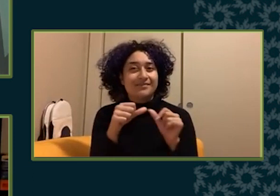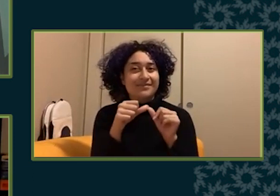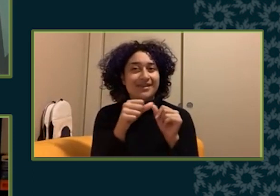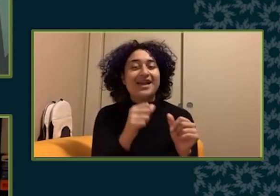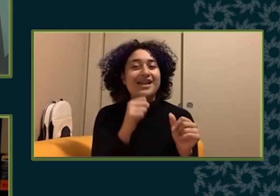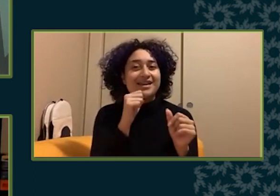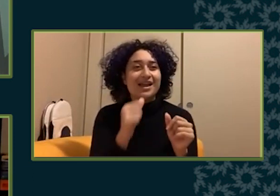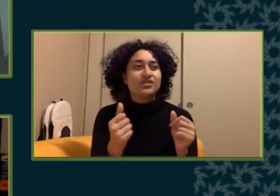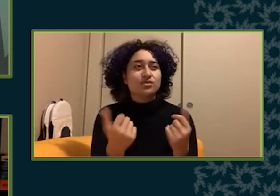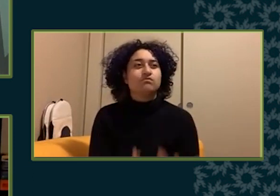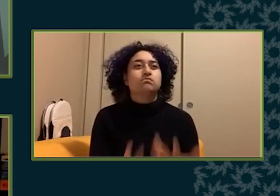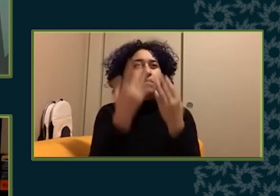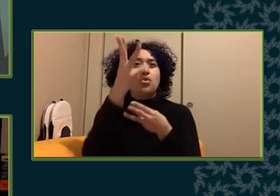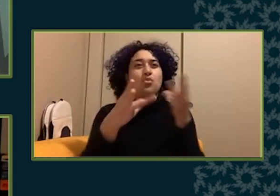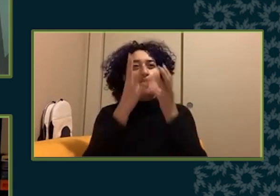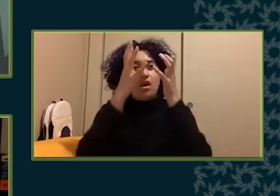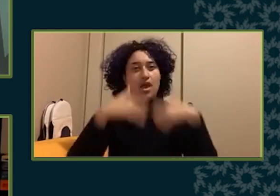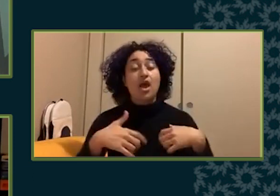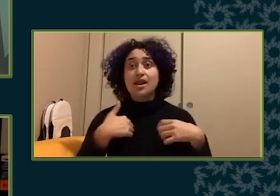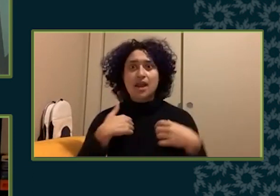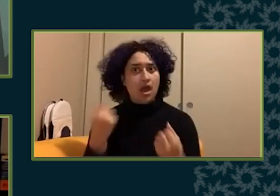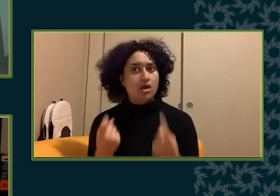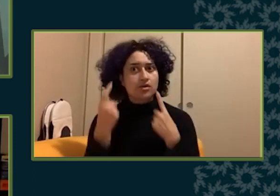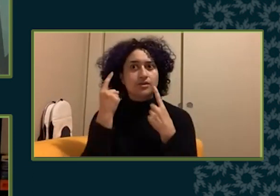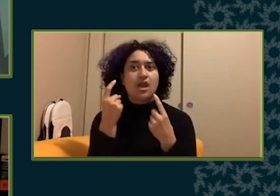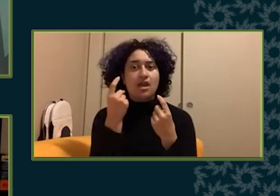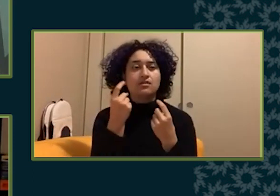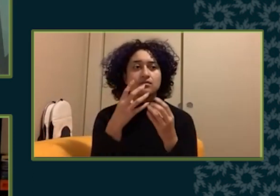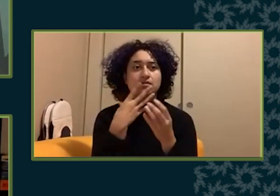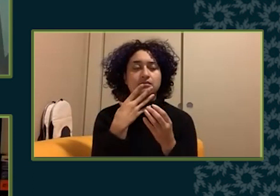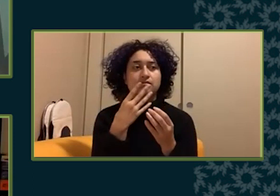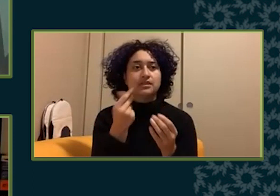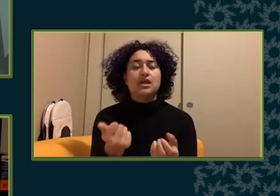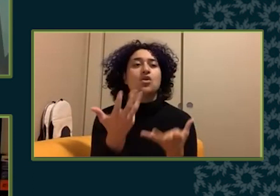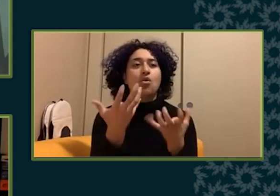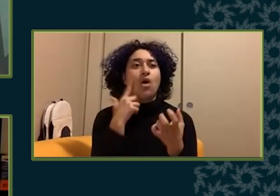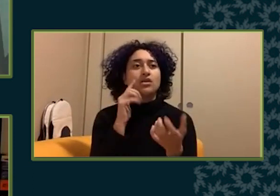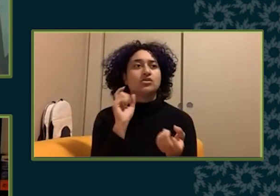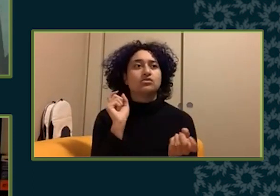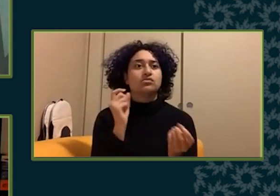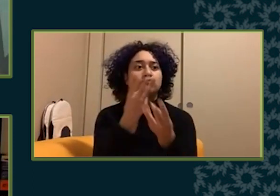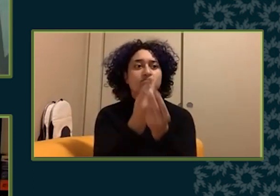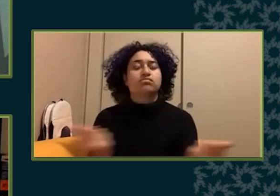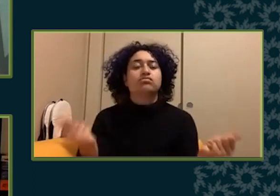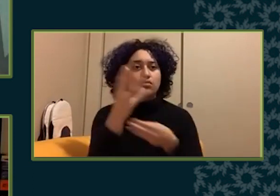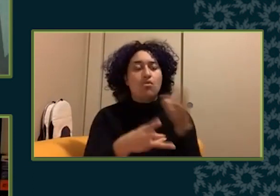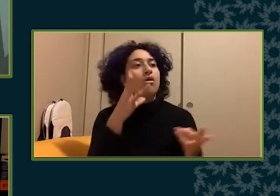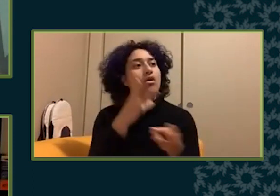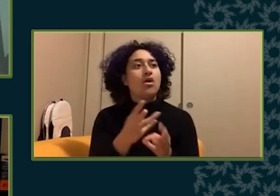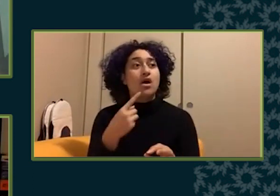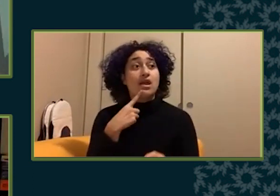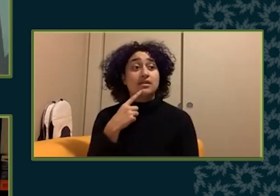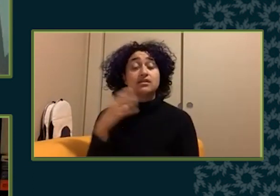world down. And I understand the desire to burn the world down. I've been there. I get it. Like, it's a valid like emotion. I'm not